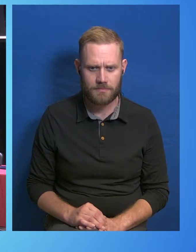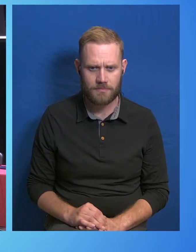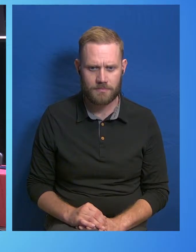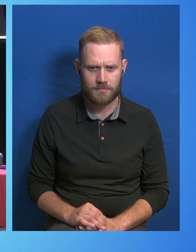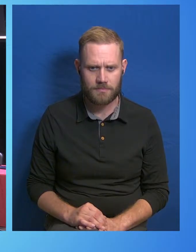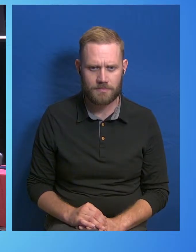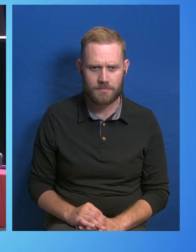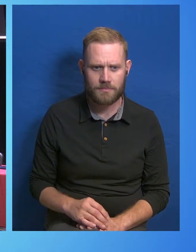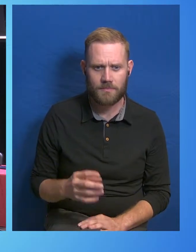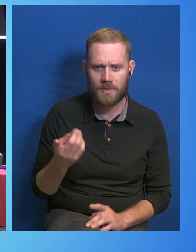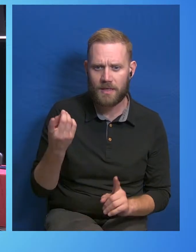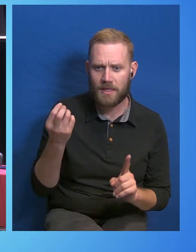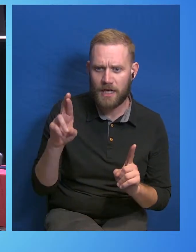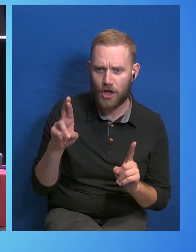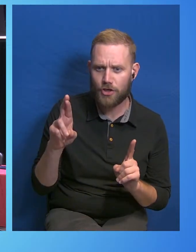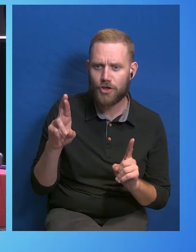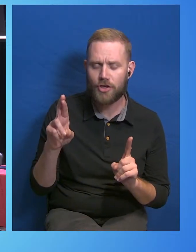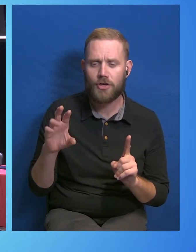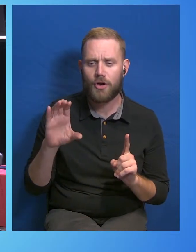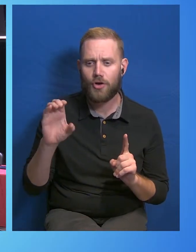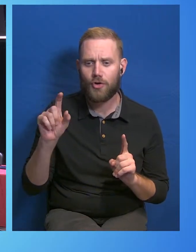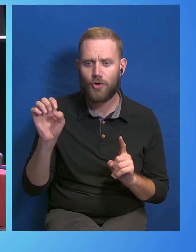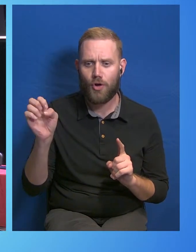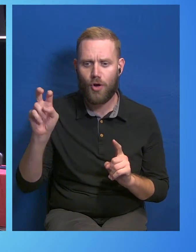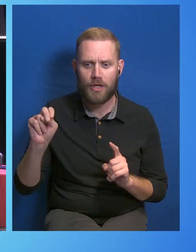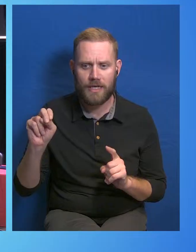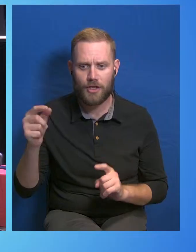This is Dr. Colleen Green.